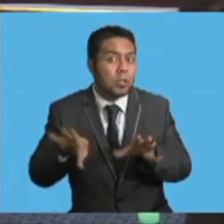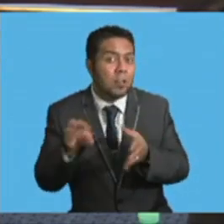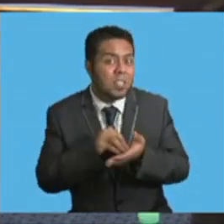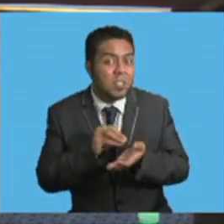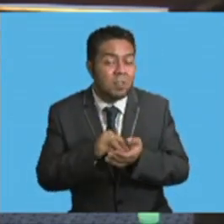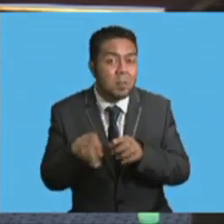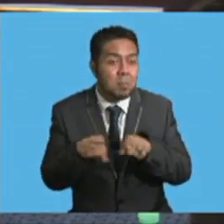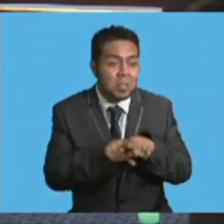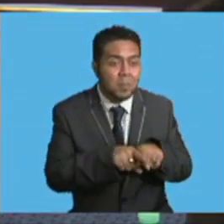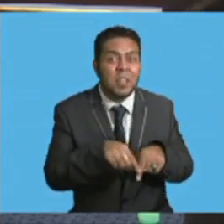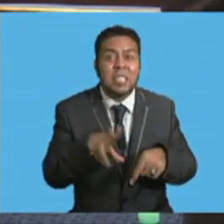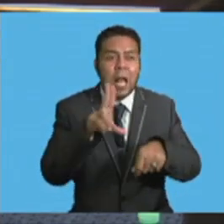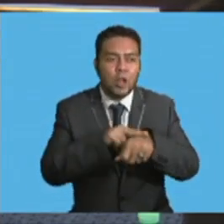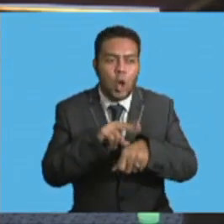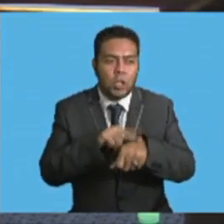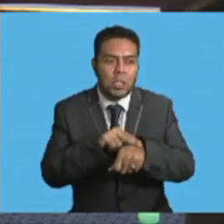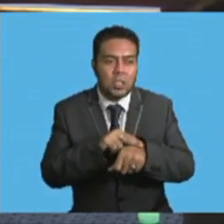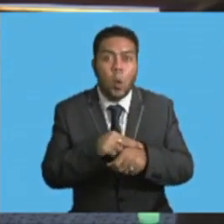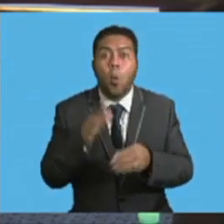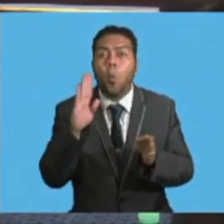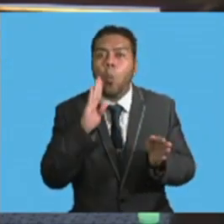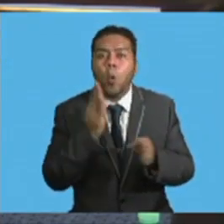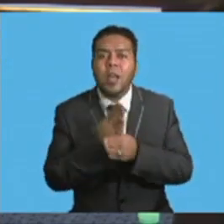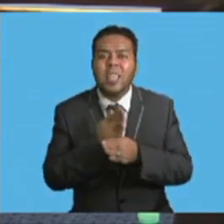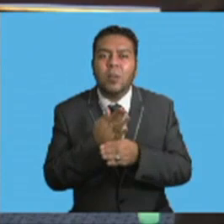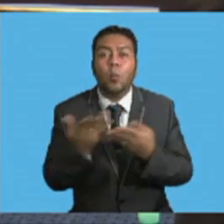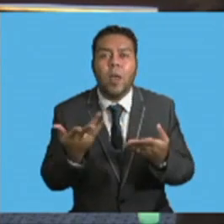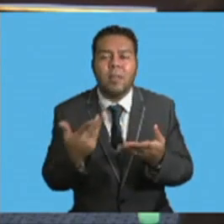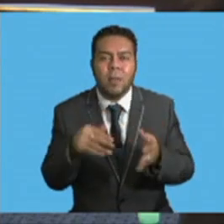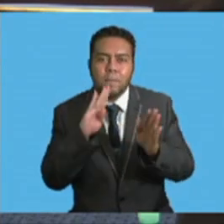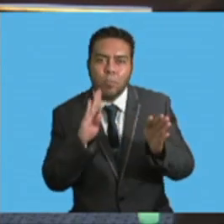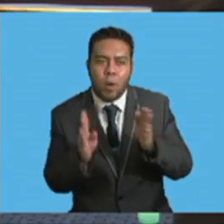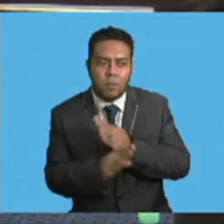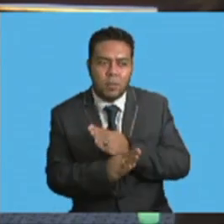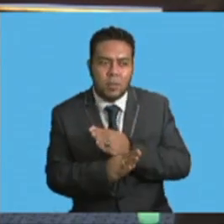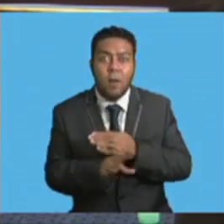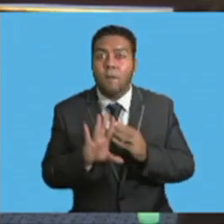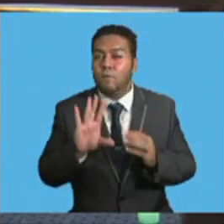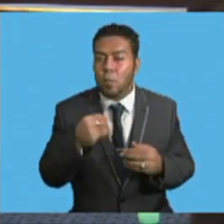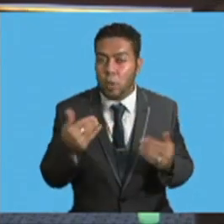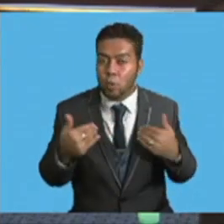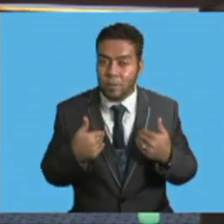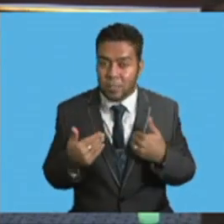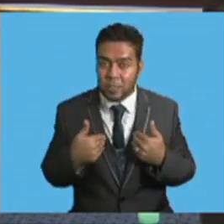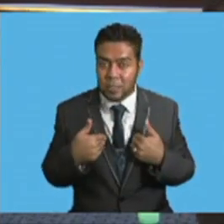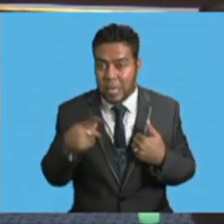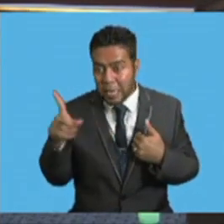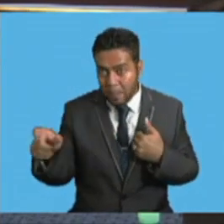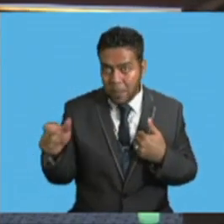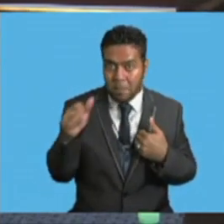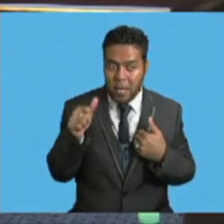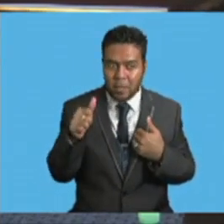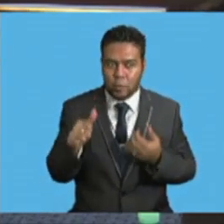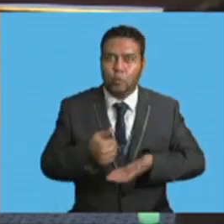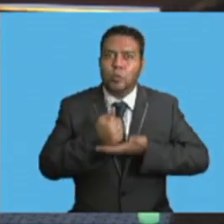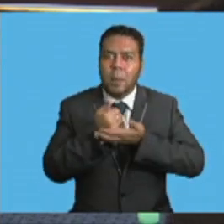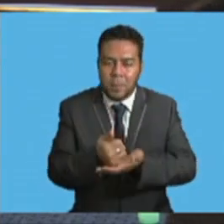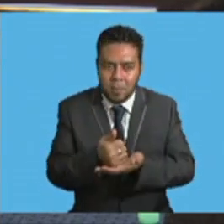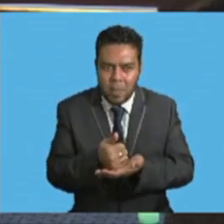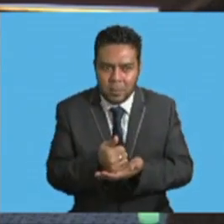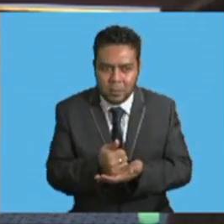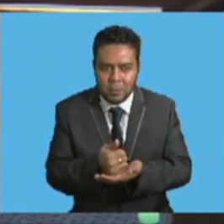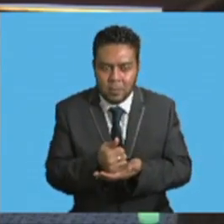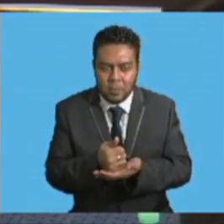service, these are doctors working in the private sector, or possibly from the university, coming back in to supplement our